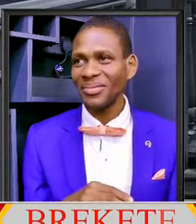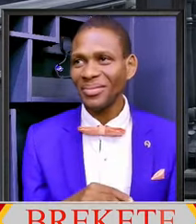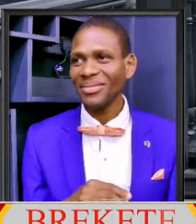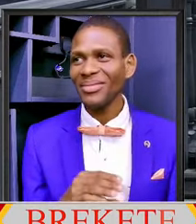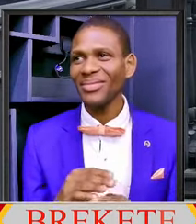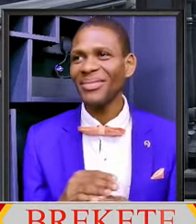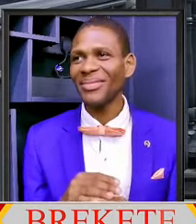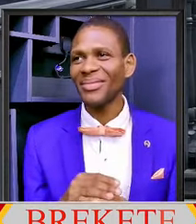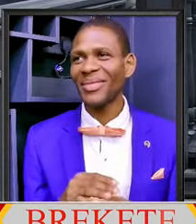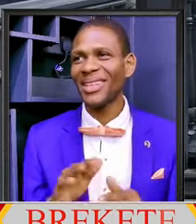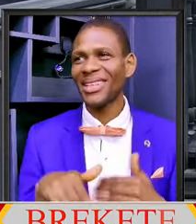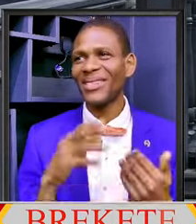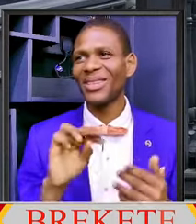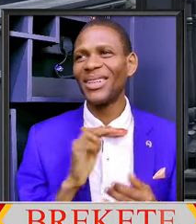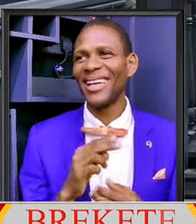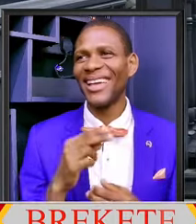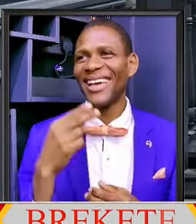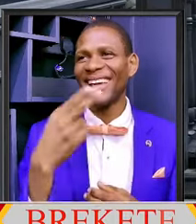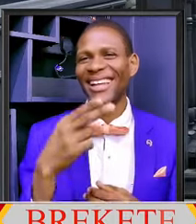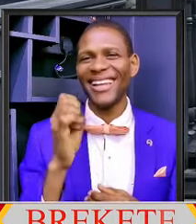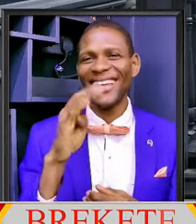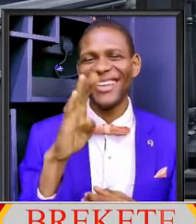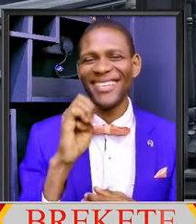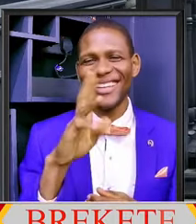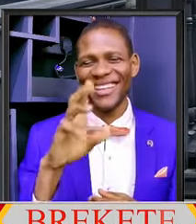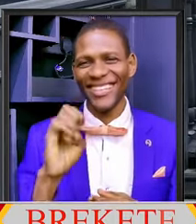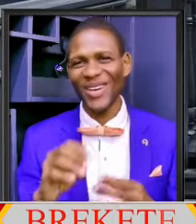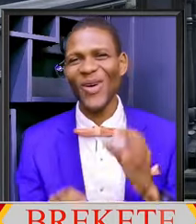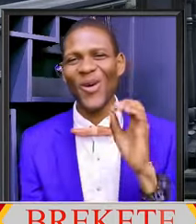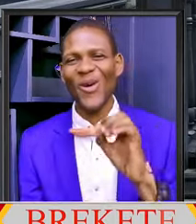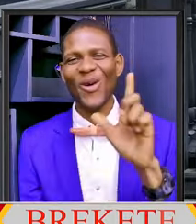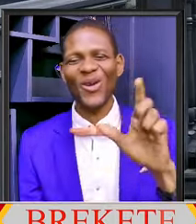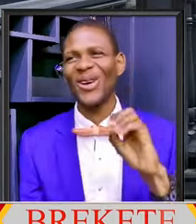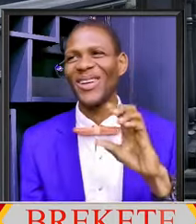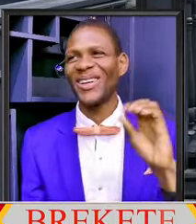Well, give us three hembelembe. Hembelembe.